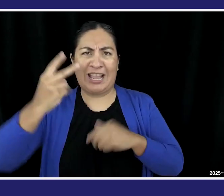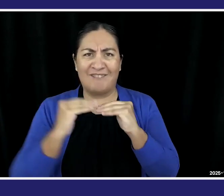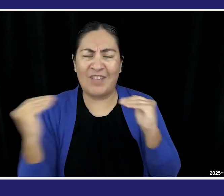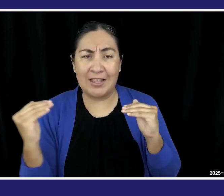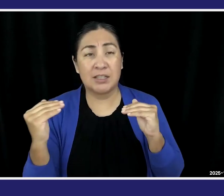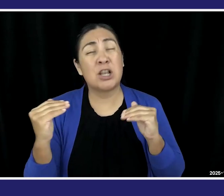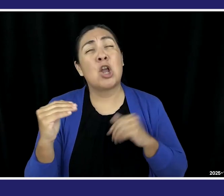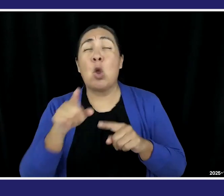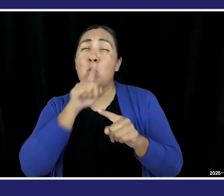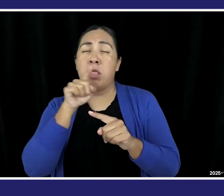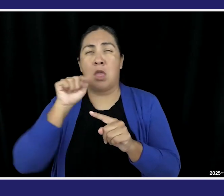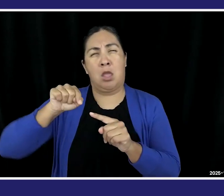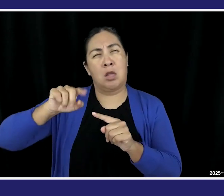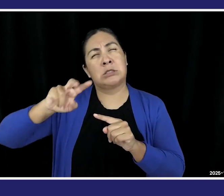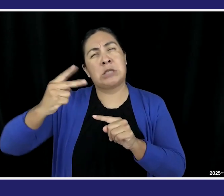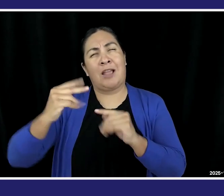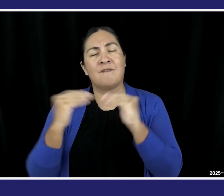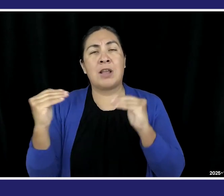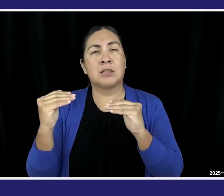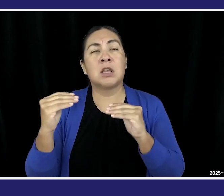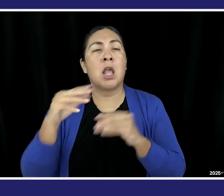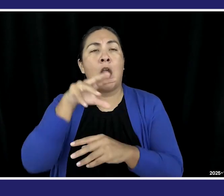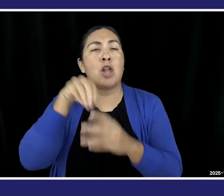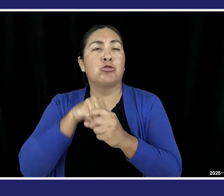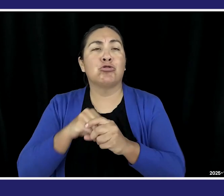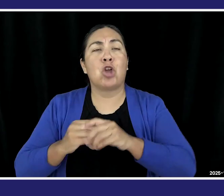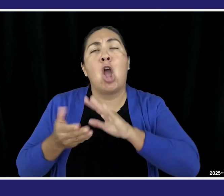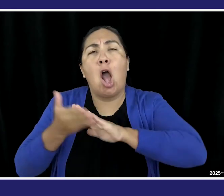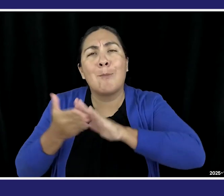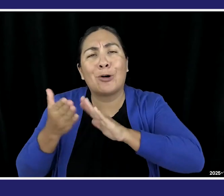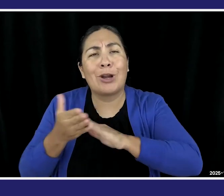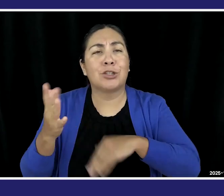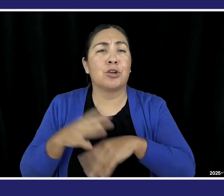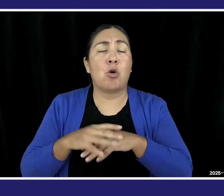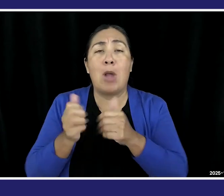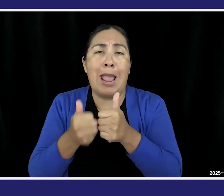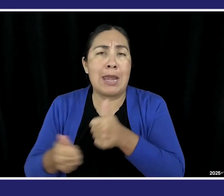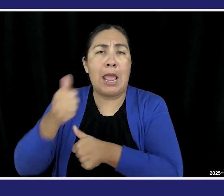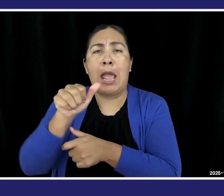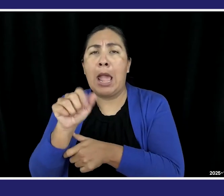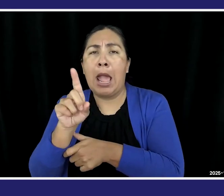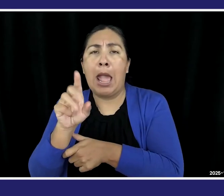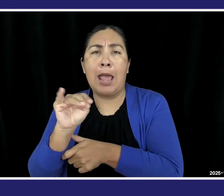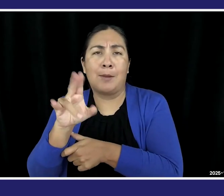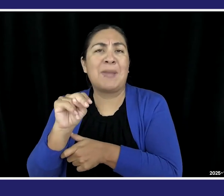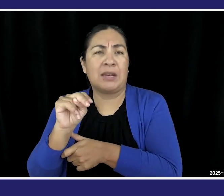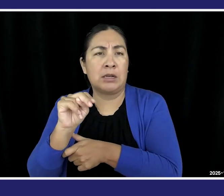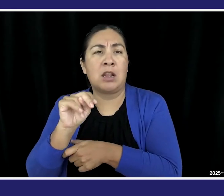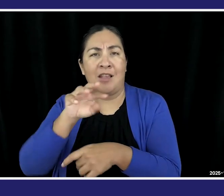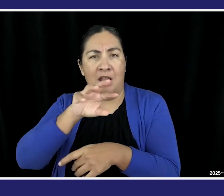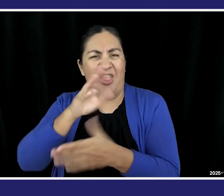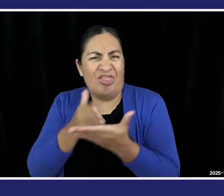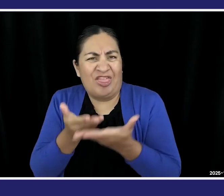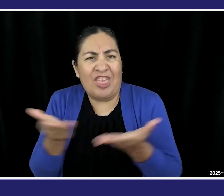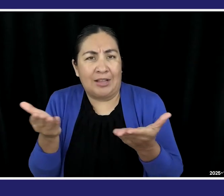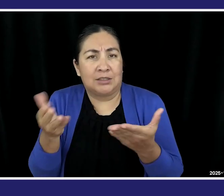really addresses the operational and administrative components that we are proposing to put into place to really meet all of